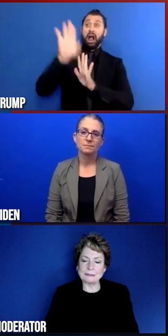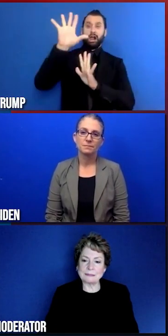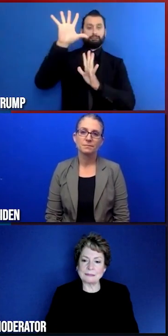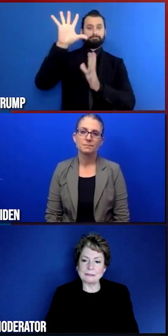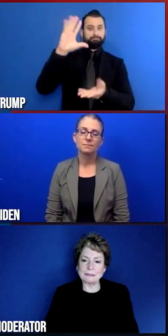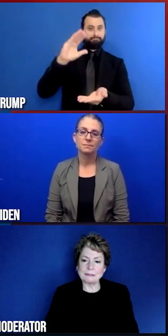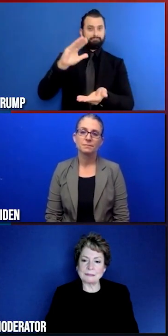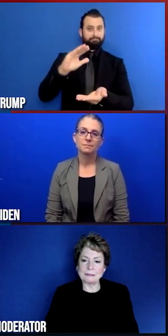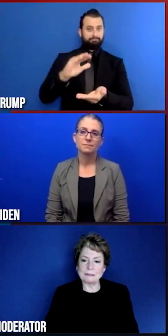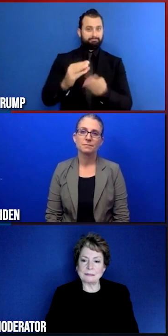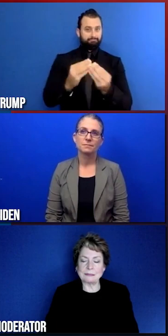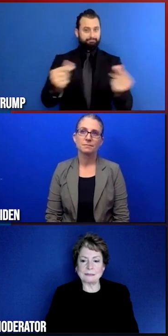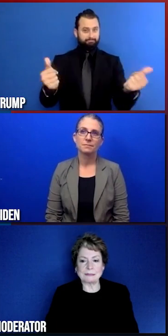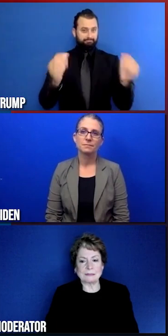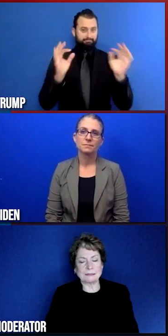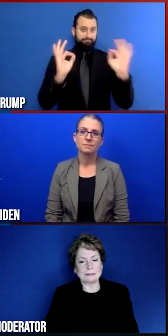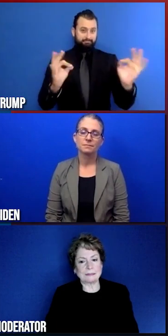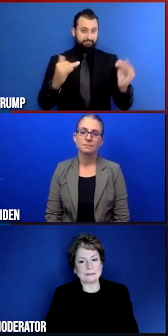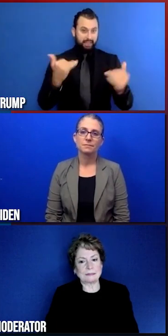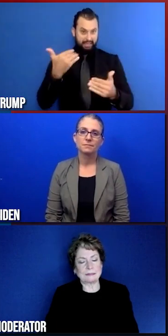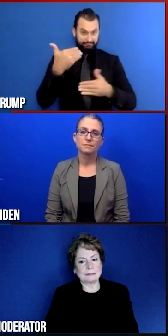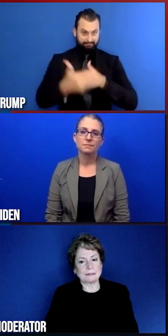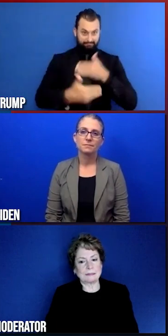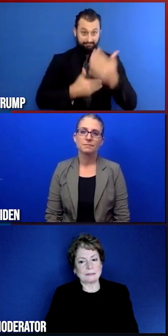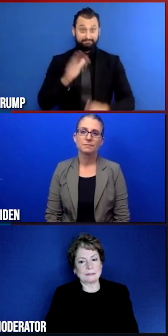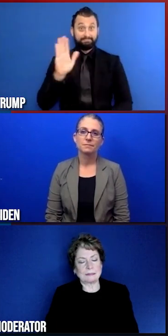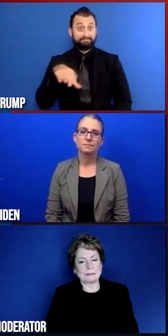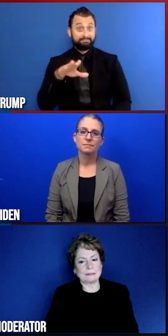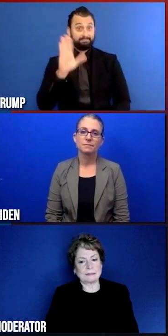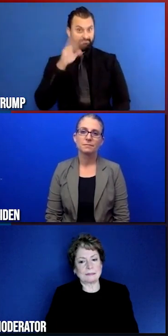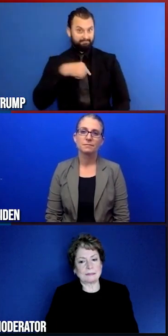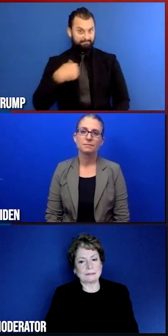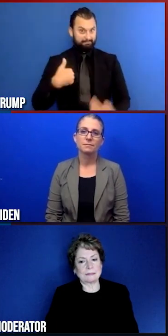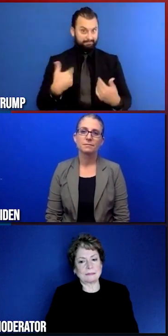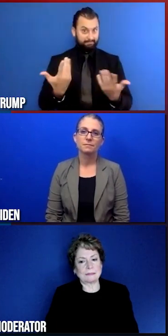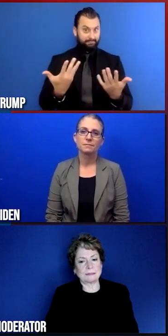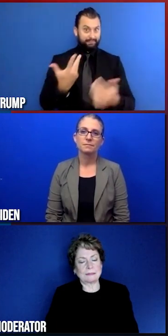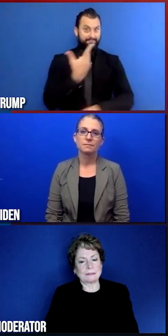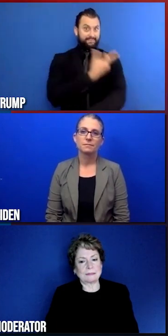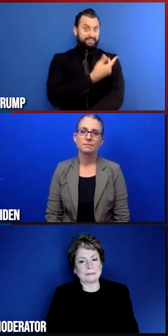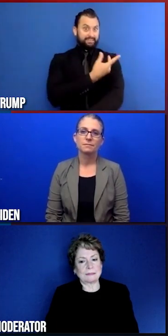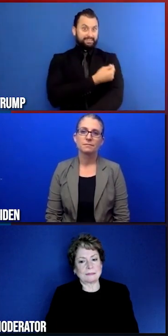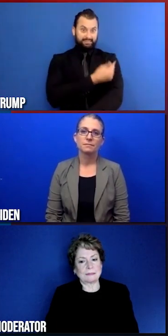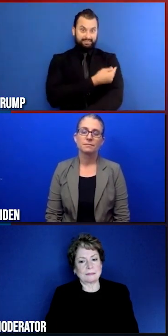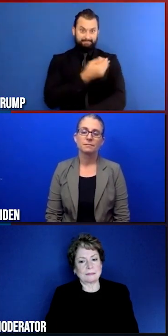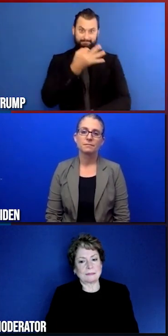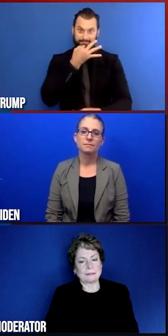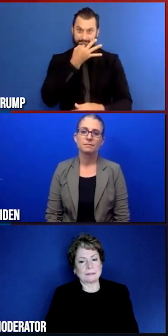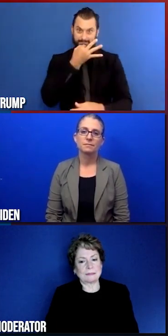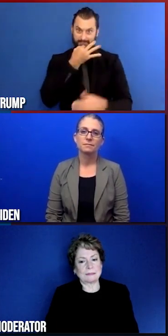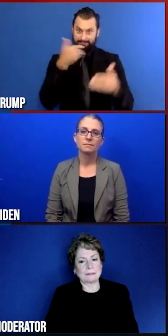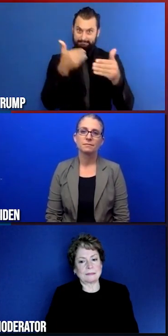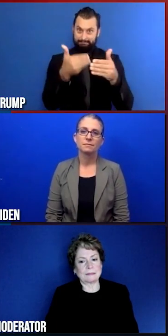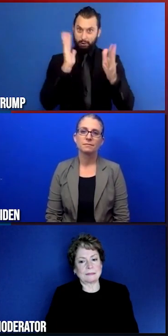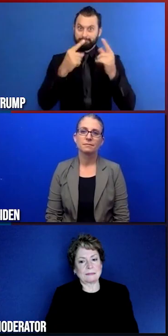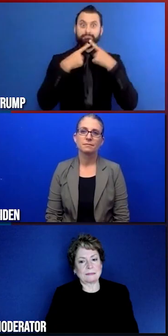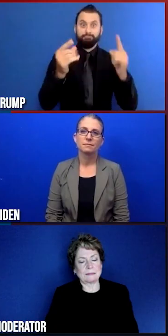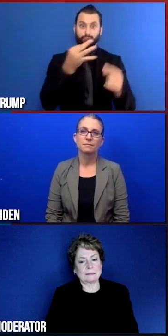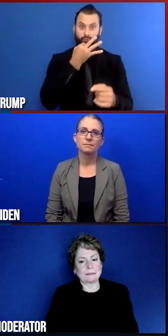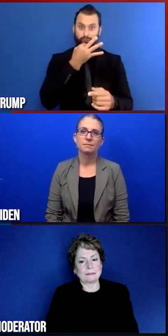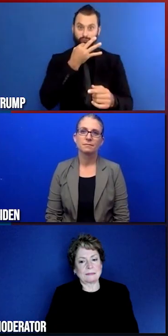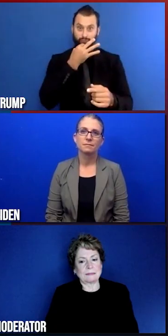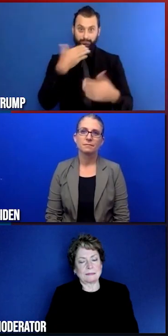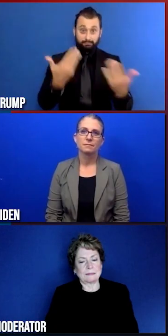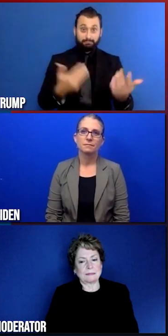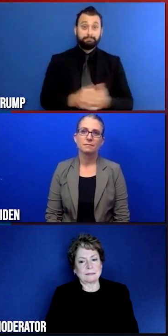and it's going to be delivered. We have Operation Warp Speed, which is the military is going to distribute the vaccine. I can